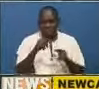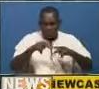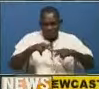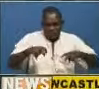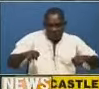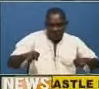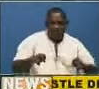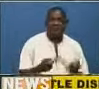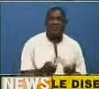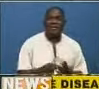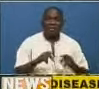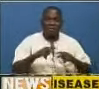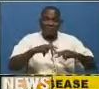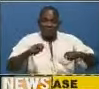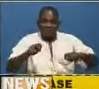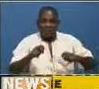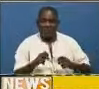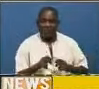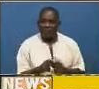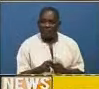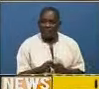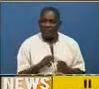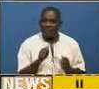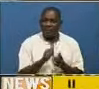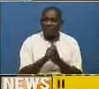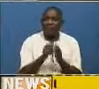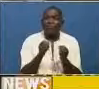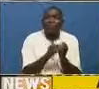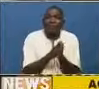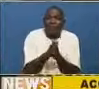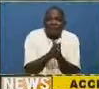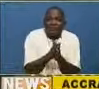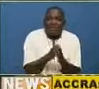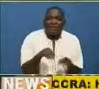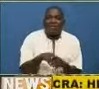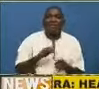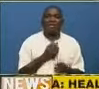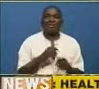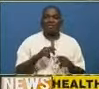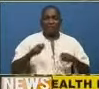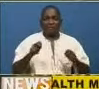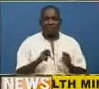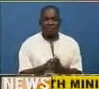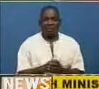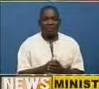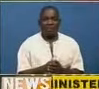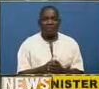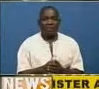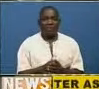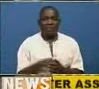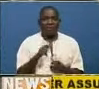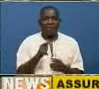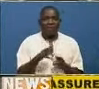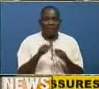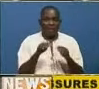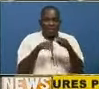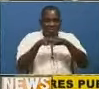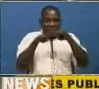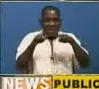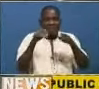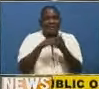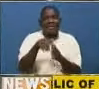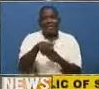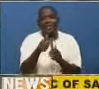those that are partnering with us at the university are interested in this. Now, it gives indication that when they benchmark us against